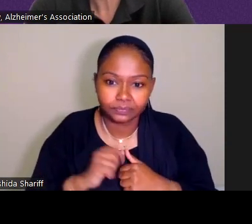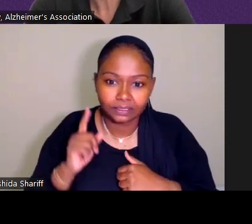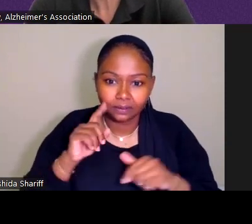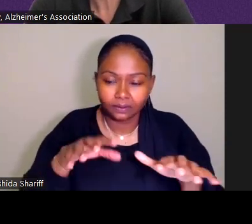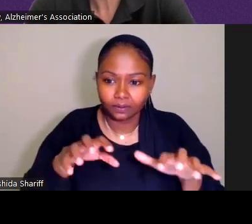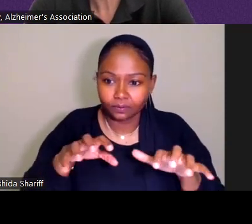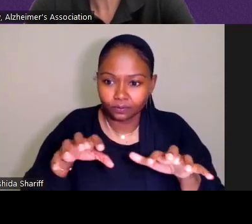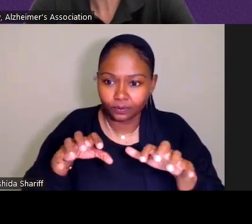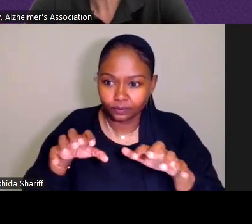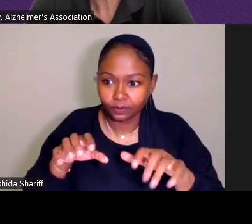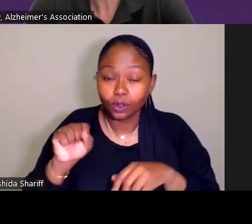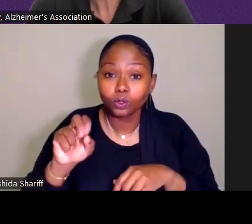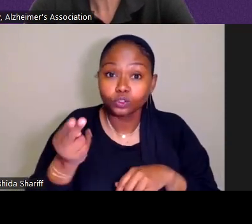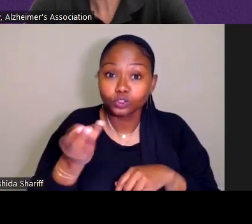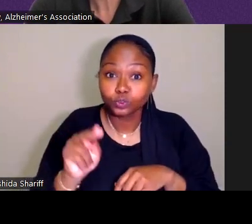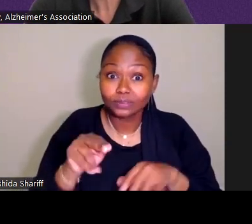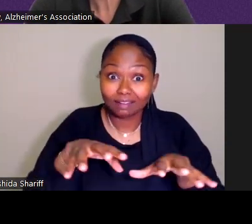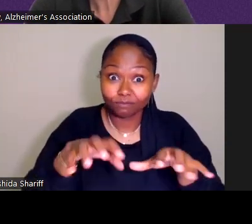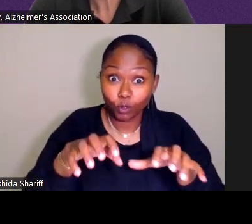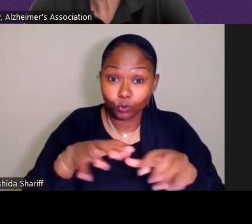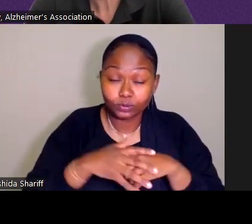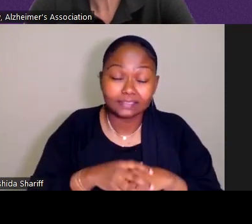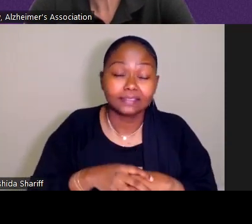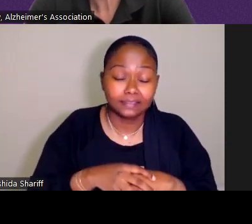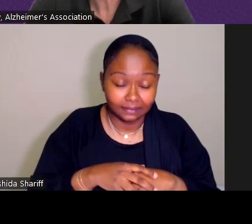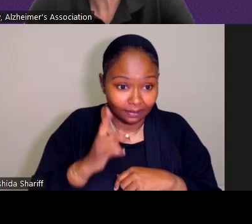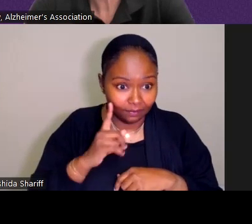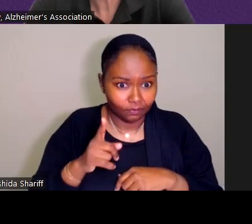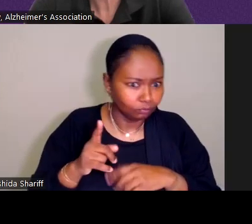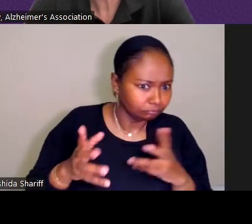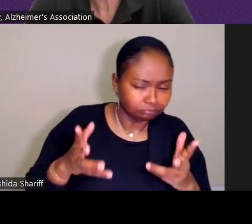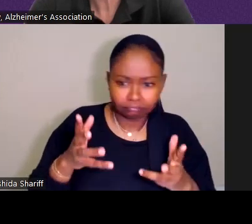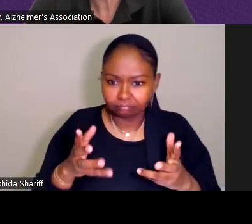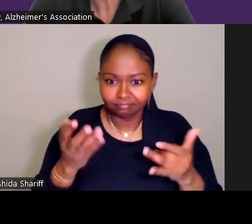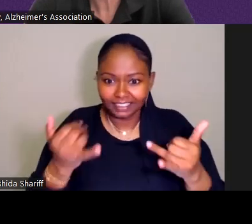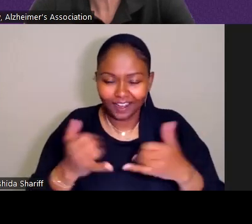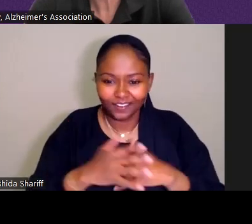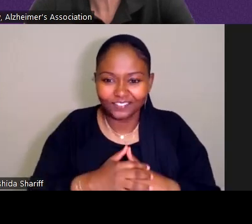Susan has frozen for us at the moment.